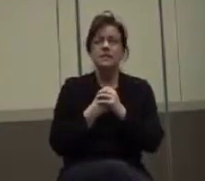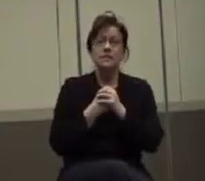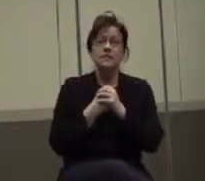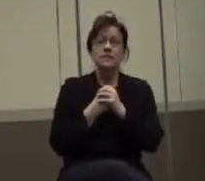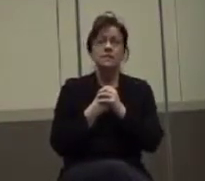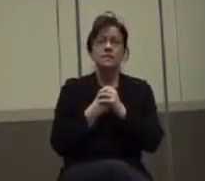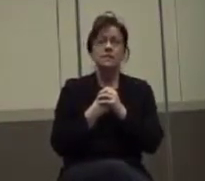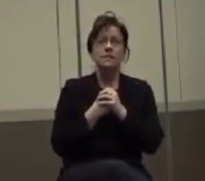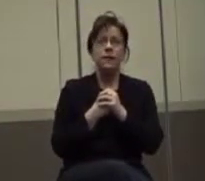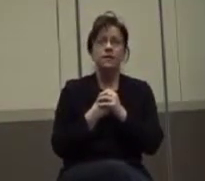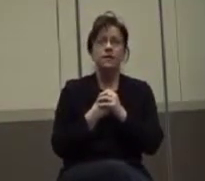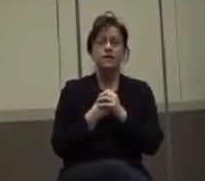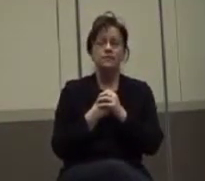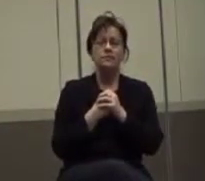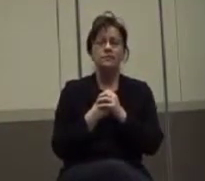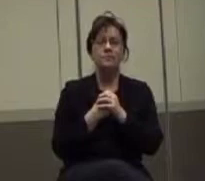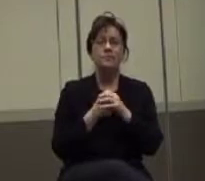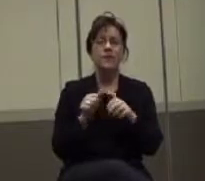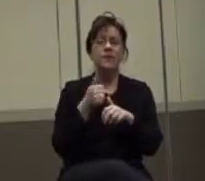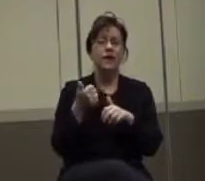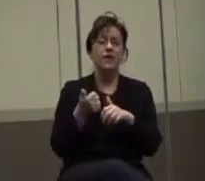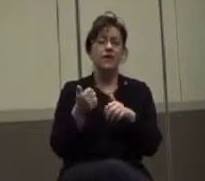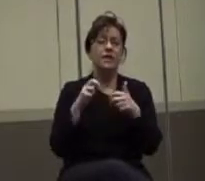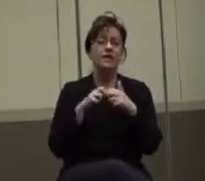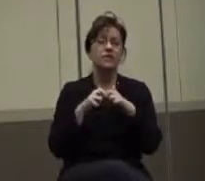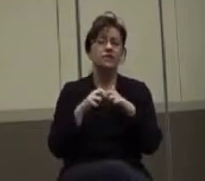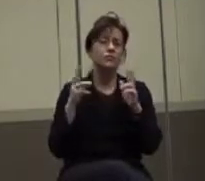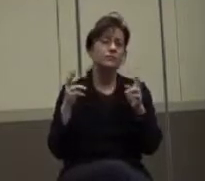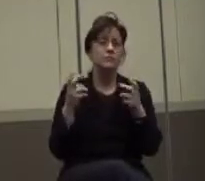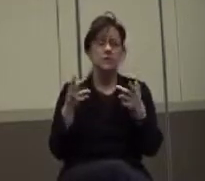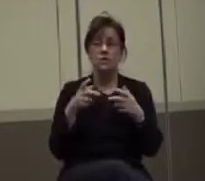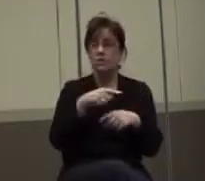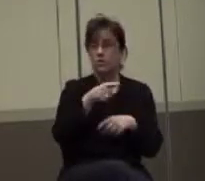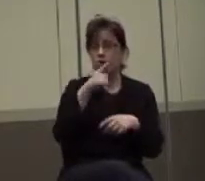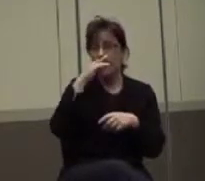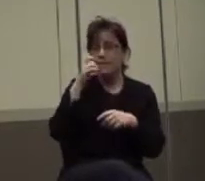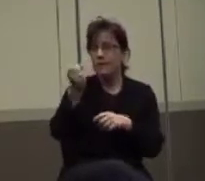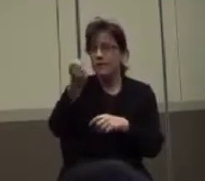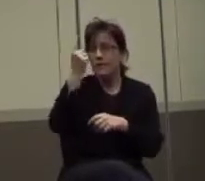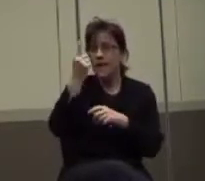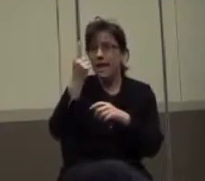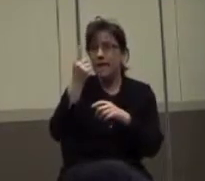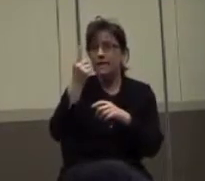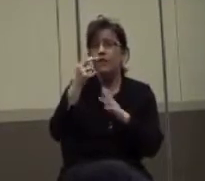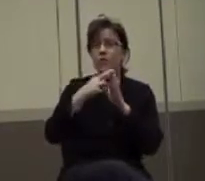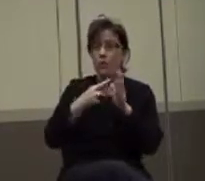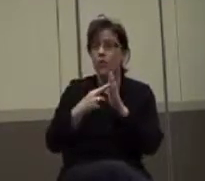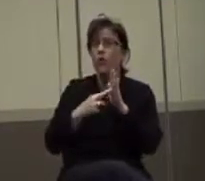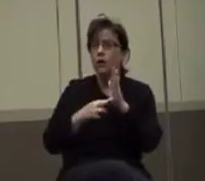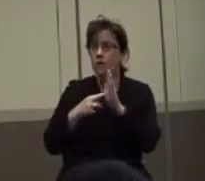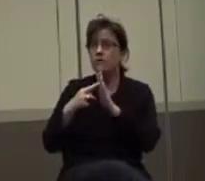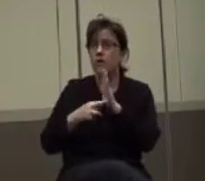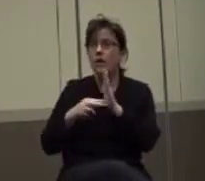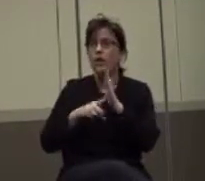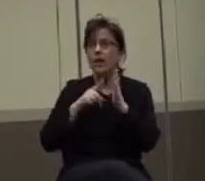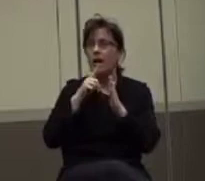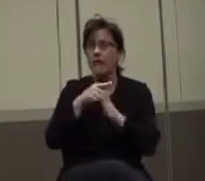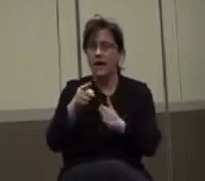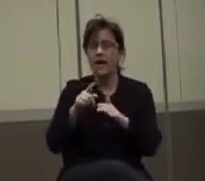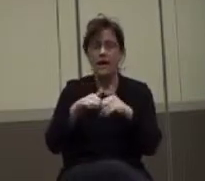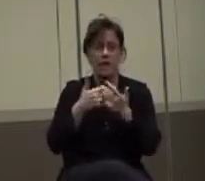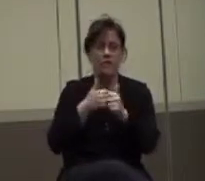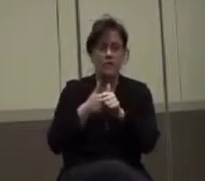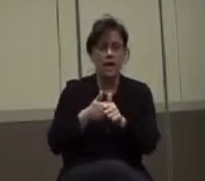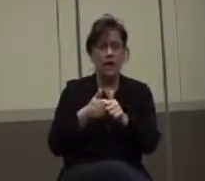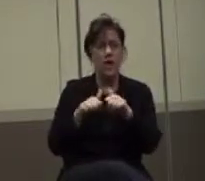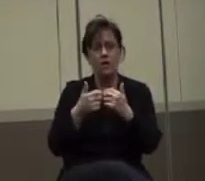The other issue is, again, do kids understand the rules? What are these rules? How do they apply? What makes sense? All this kind of stuff. Do I have good instruction? All that. Do